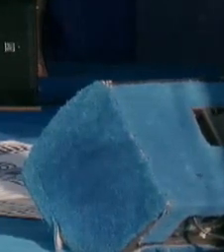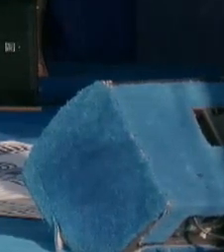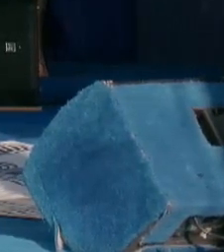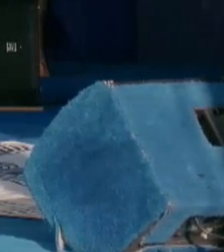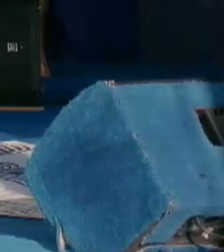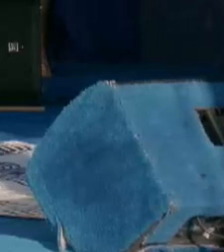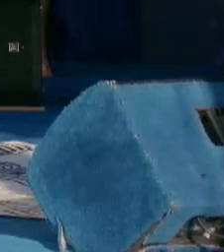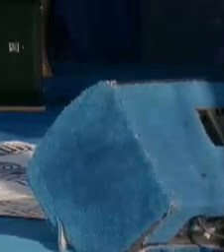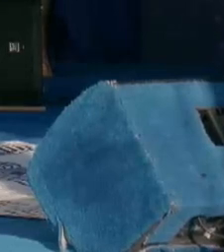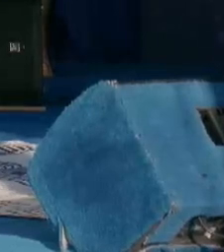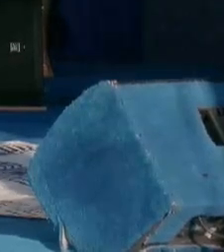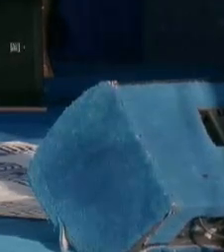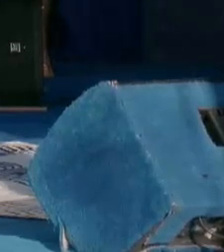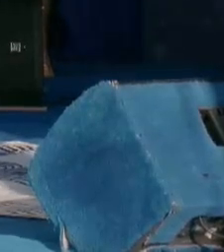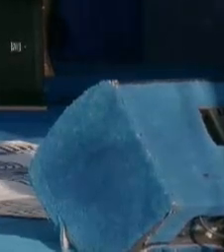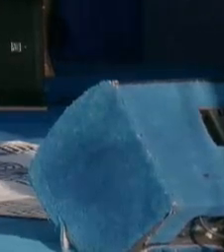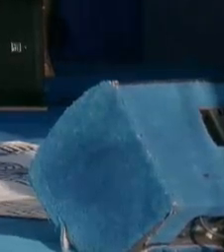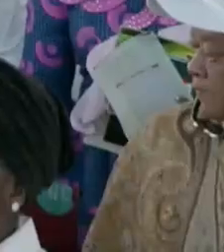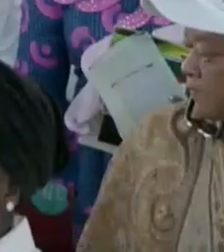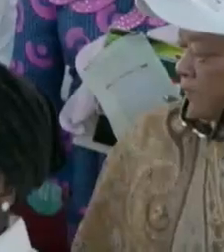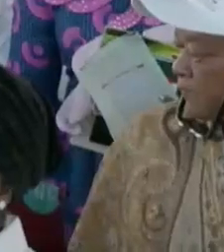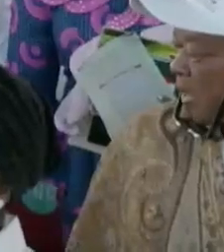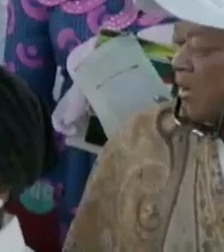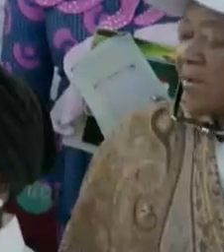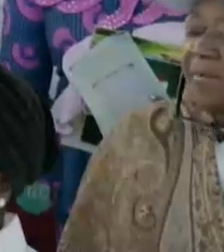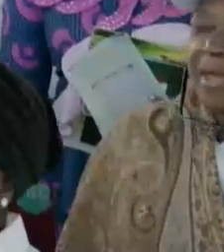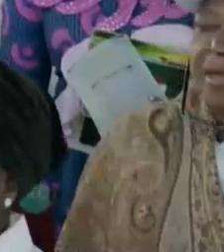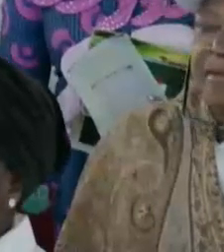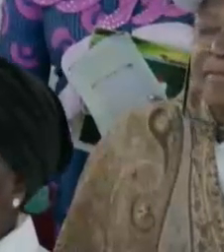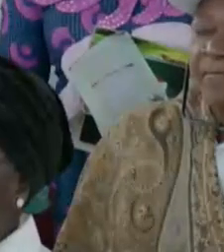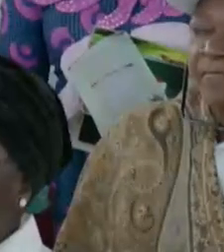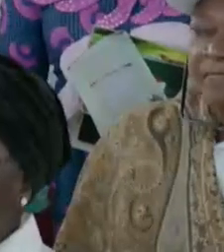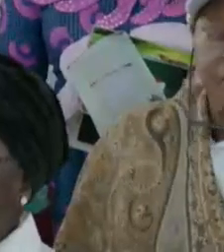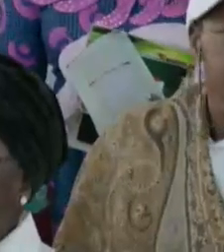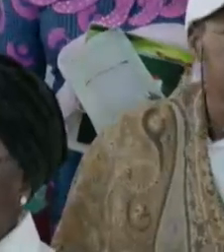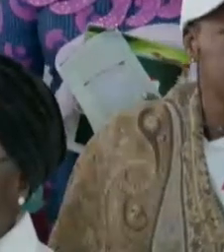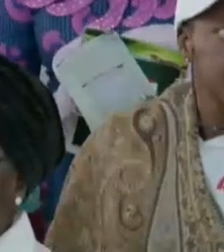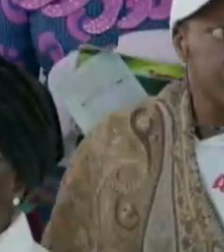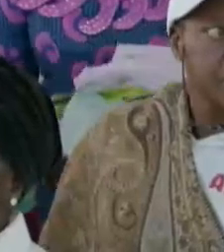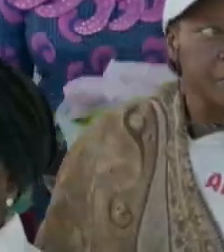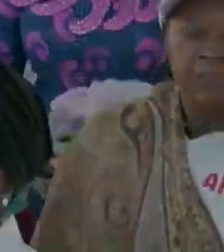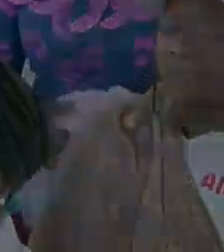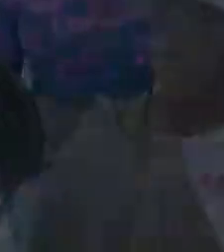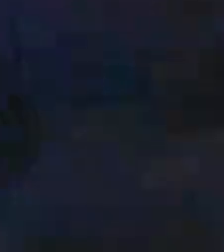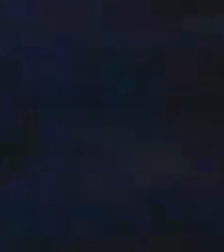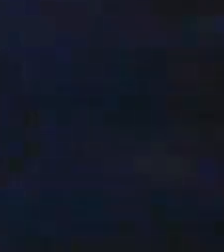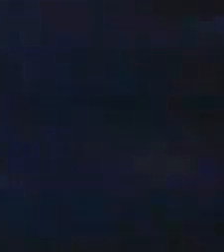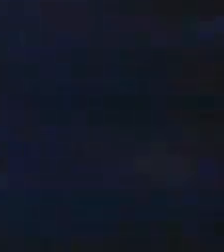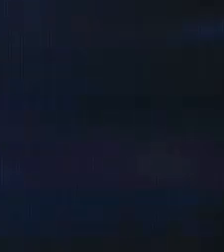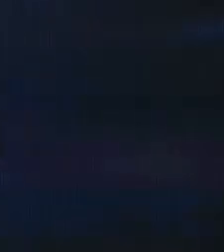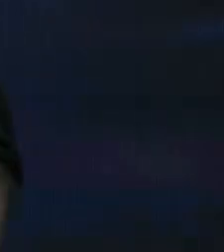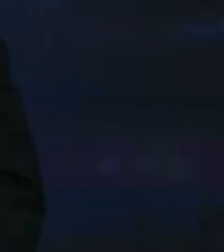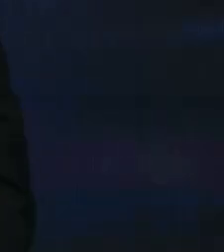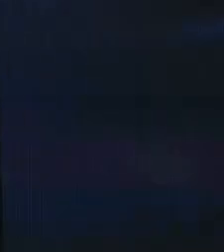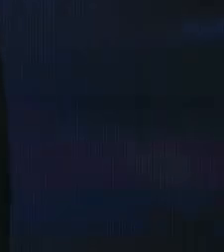we'll be doers of the word in Jesus' name. Amen. And the blessings of doers will